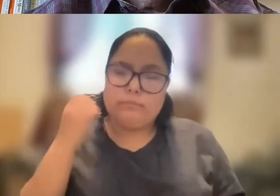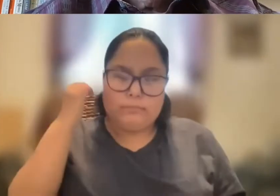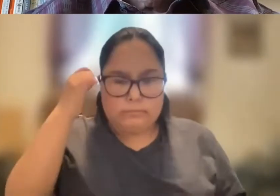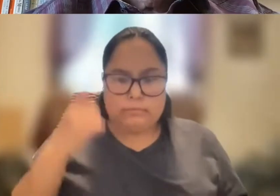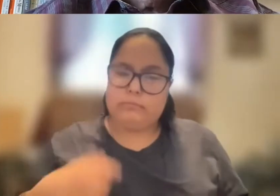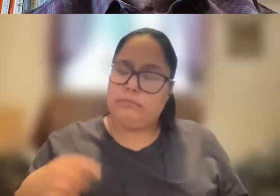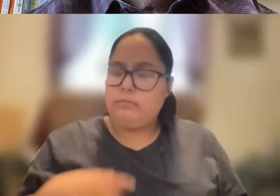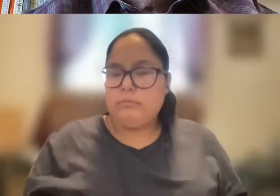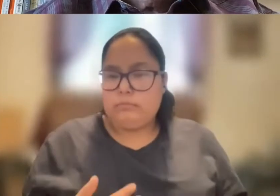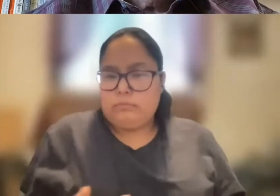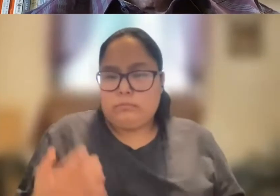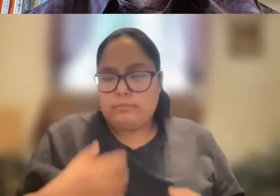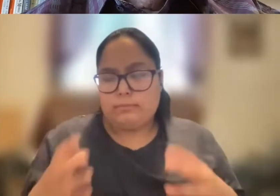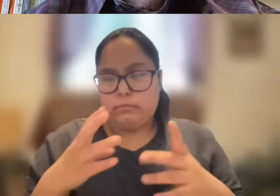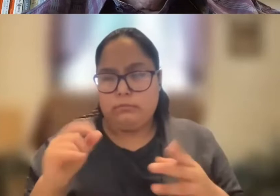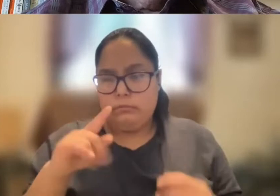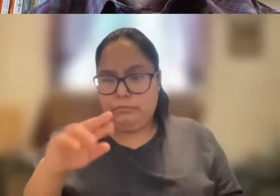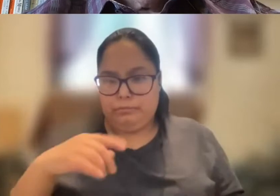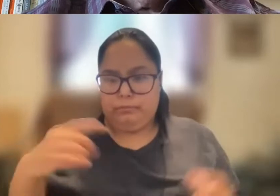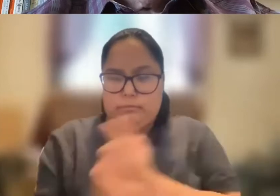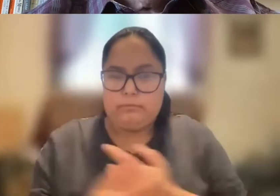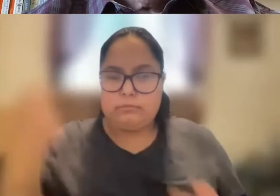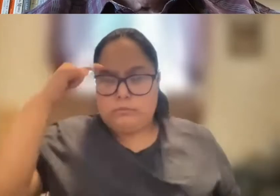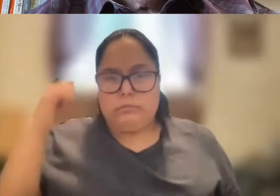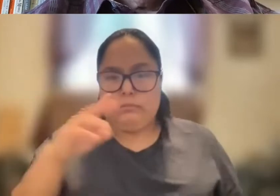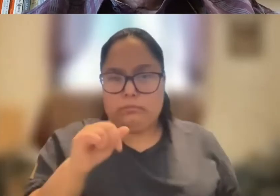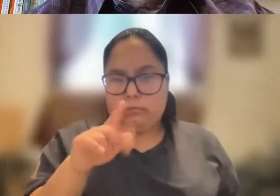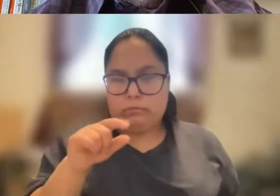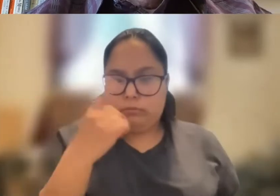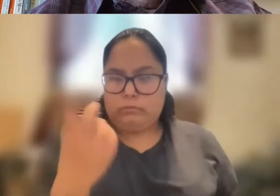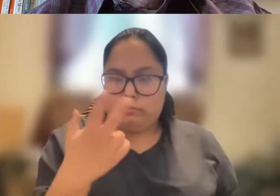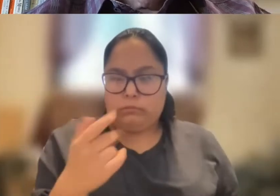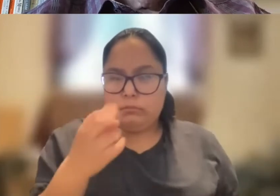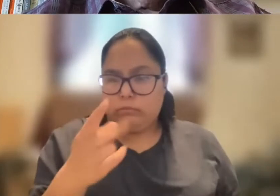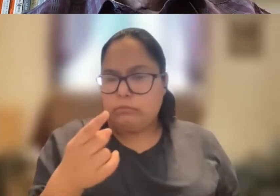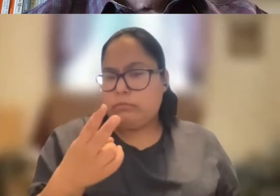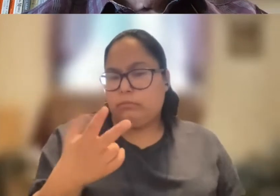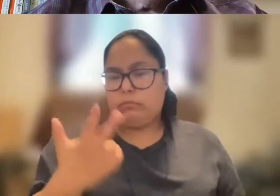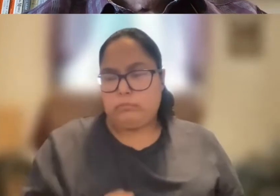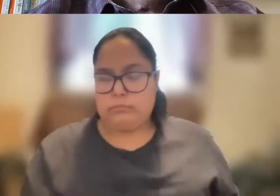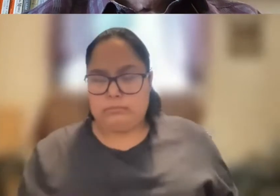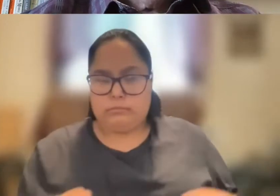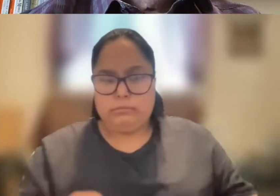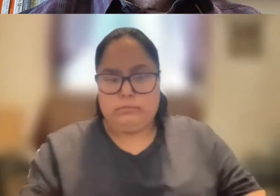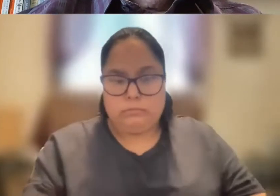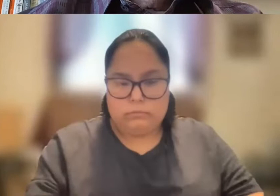to see the societal change on that, but it still ranks as one of my top 3 for sure.